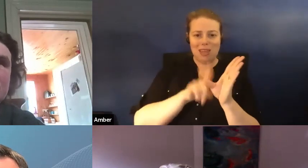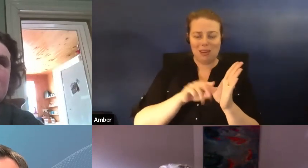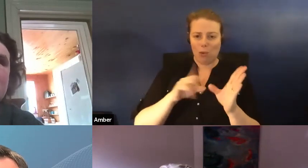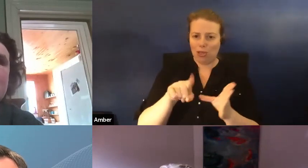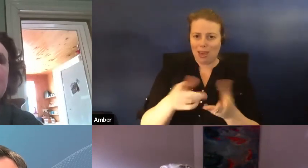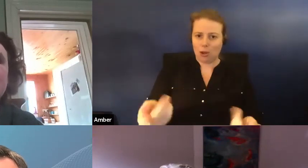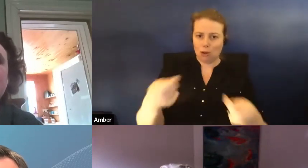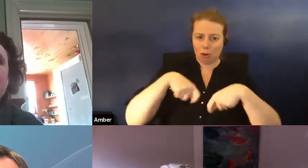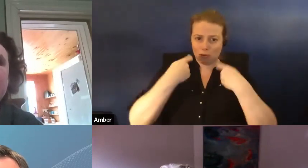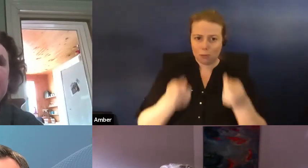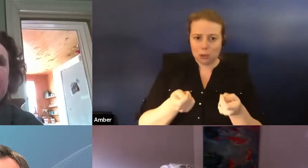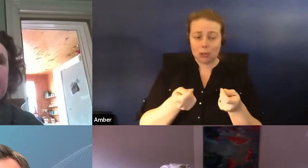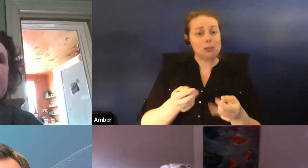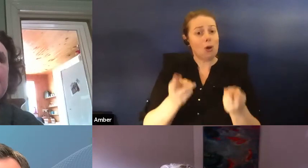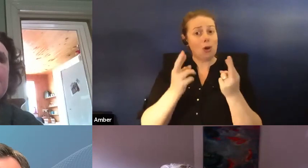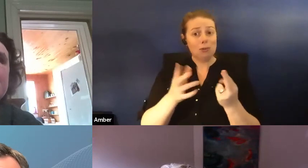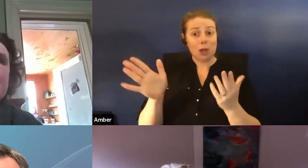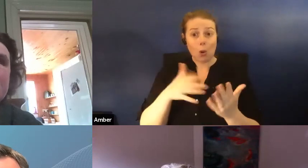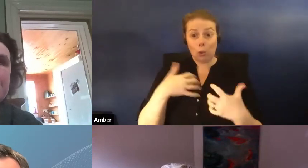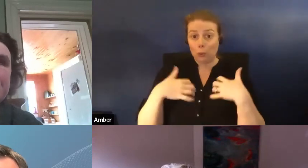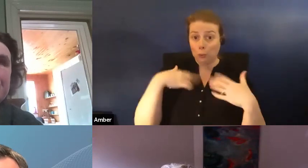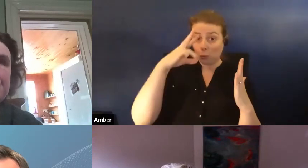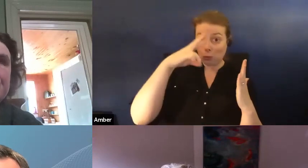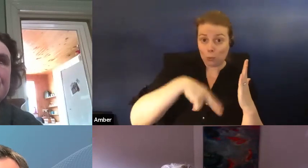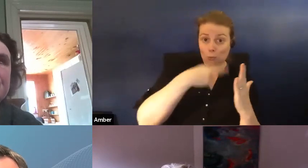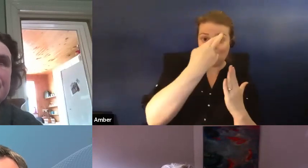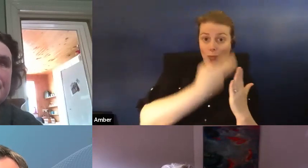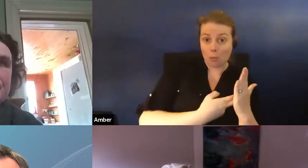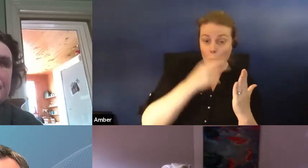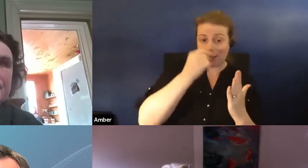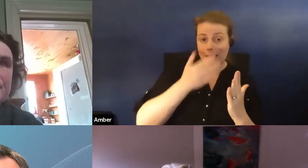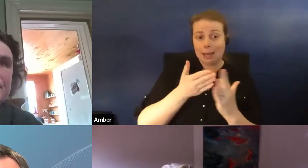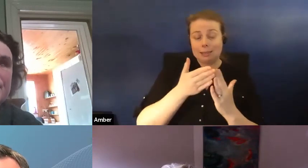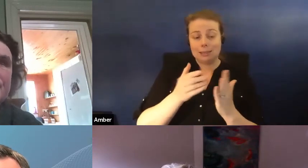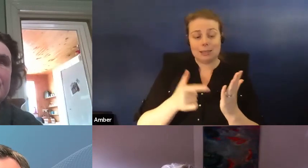our report. You can access the report itself at